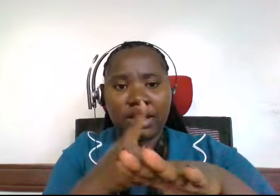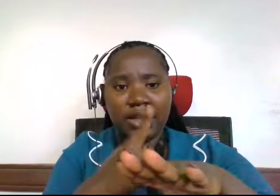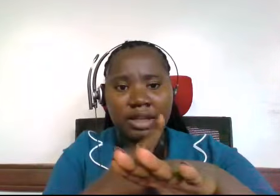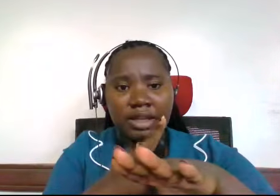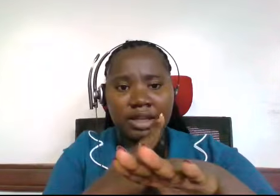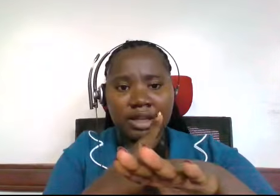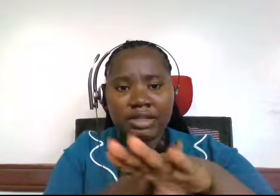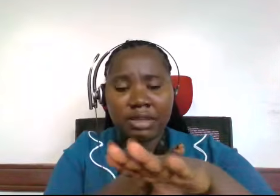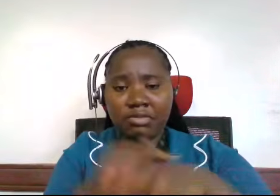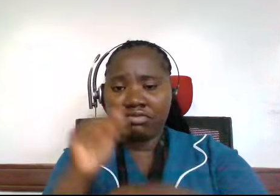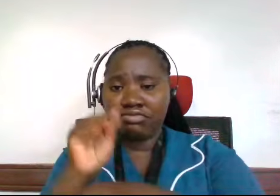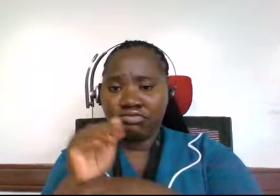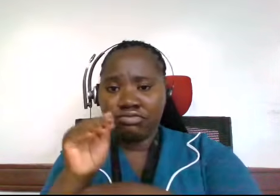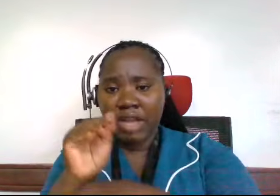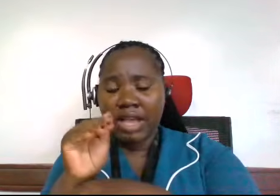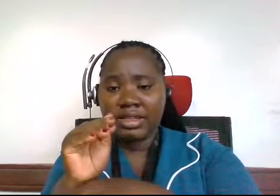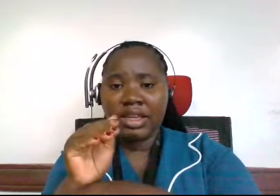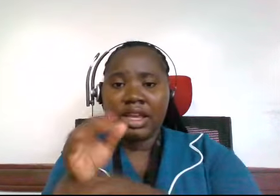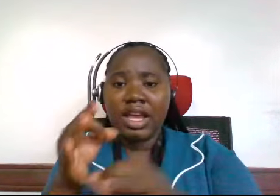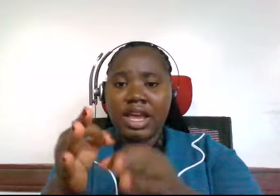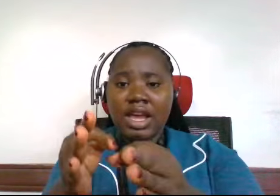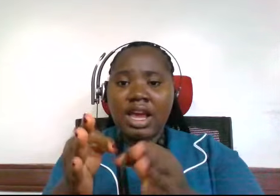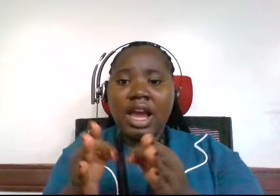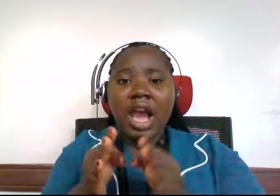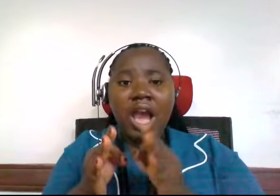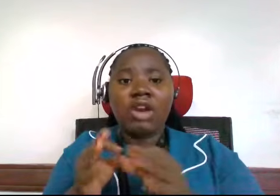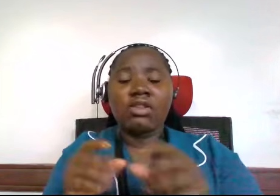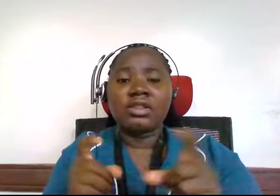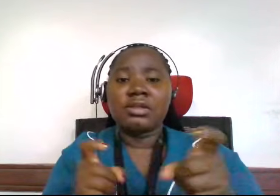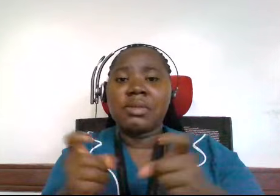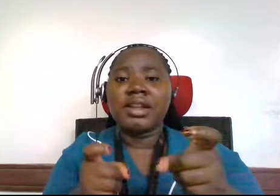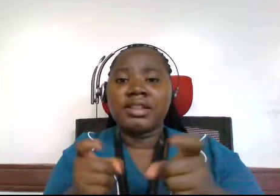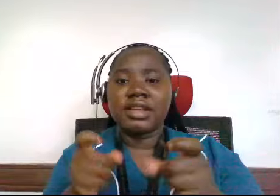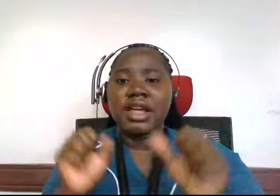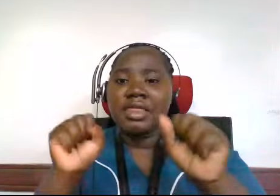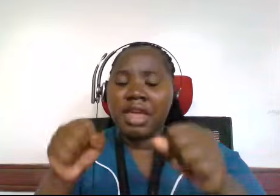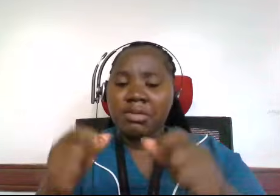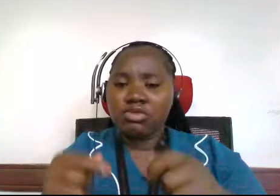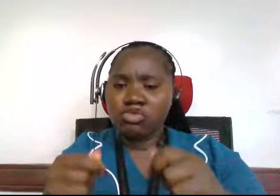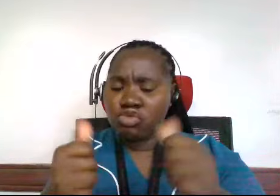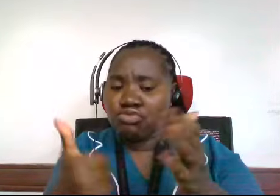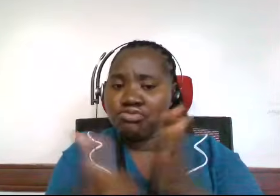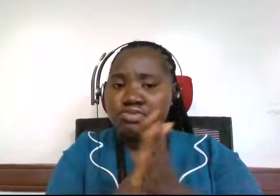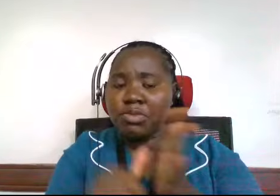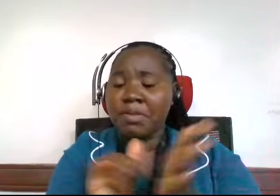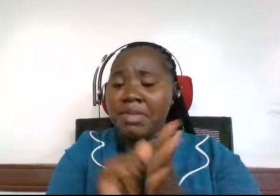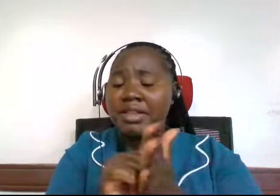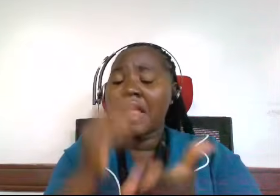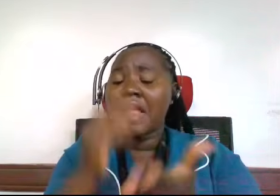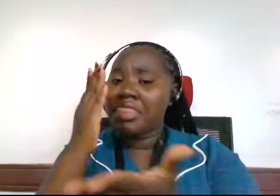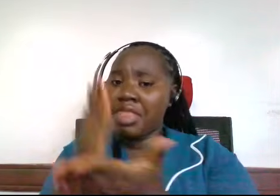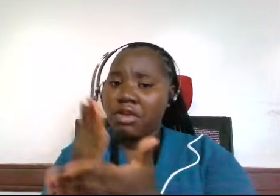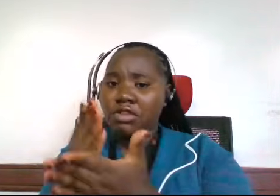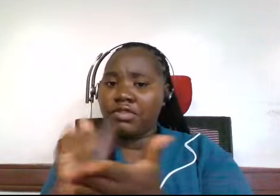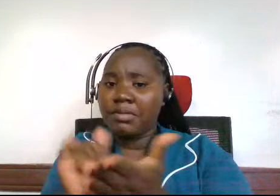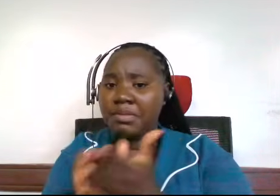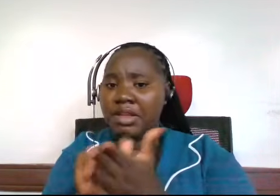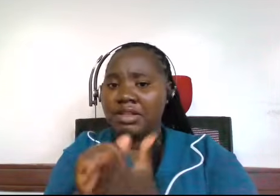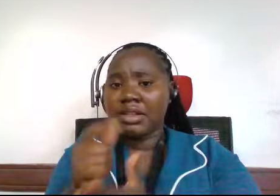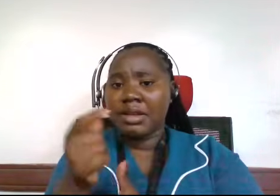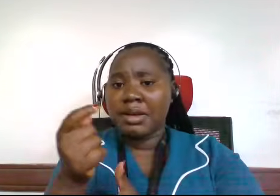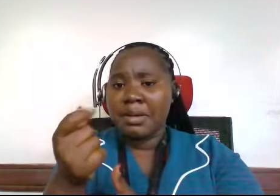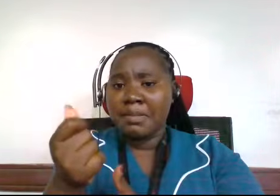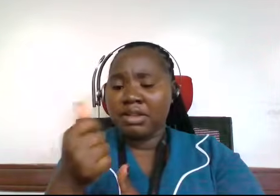account manager will be able to sort out the issue. The account manager will be able to confirm that the amounts were deducted from